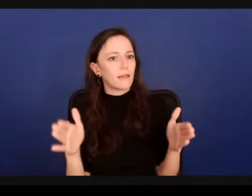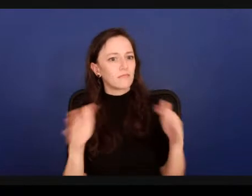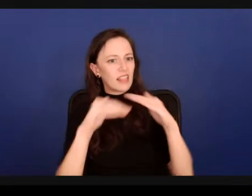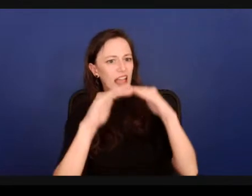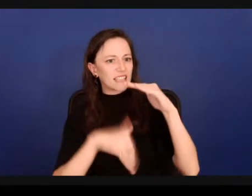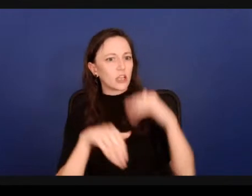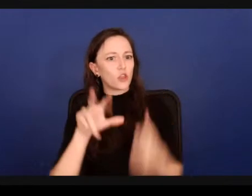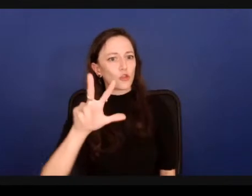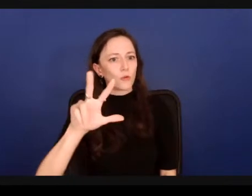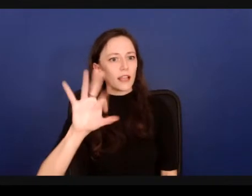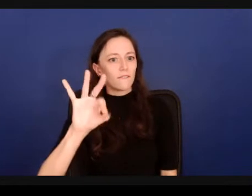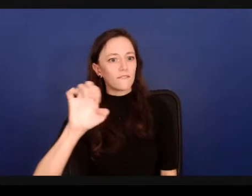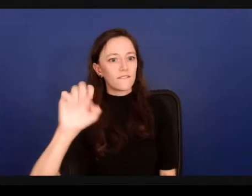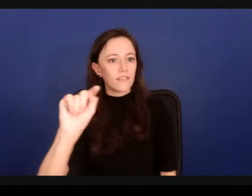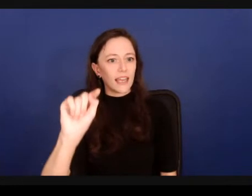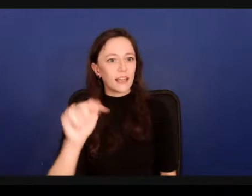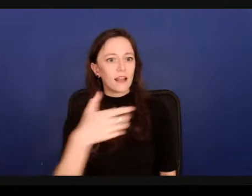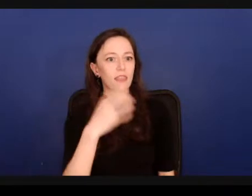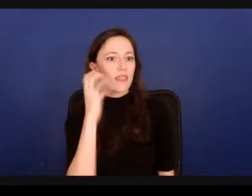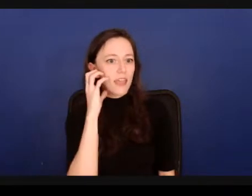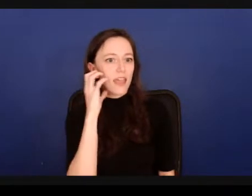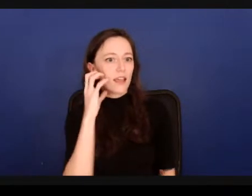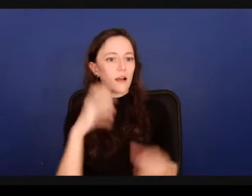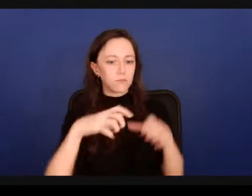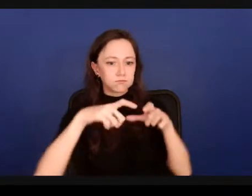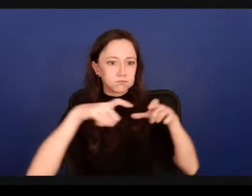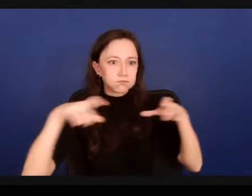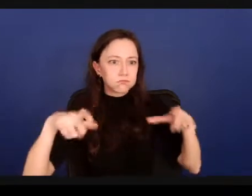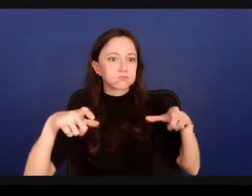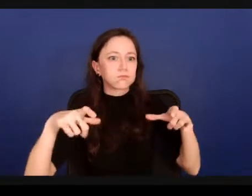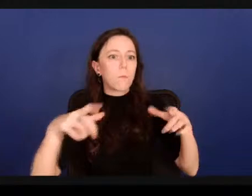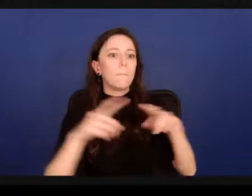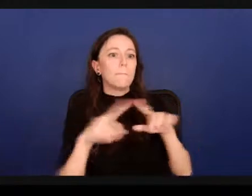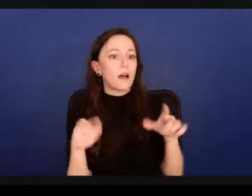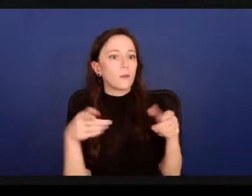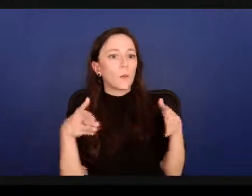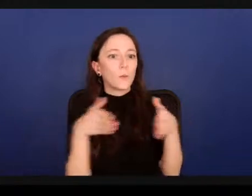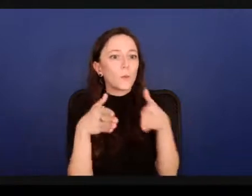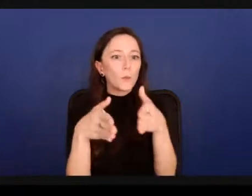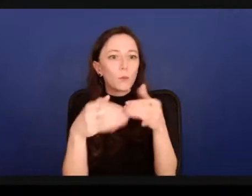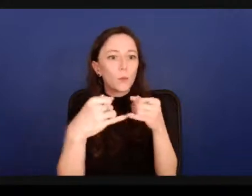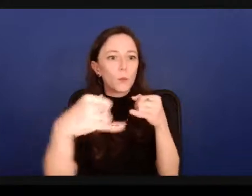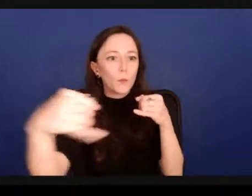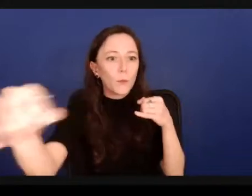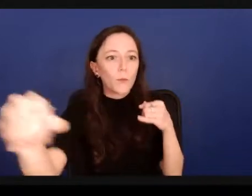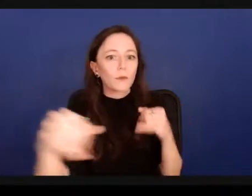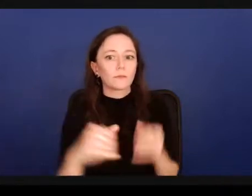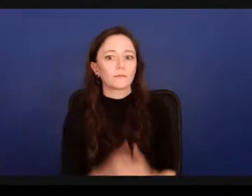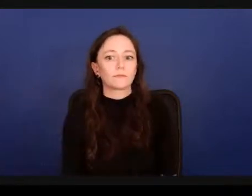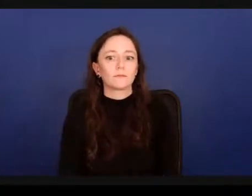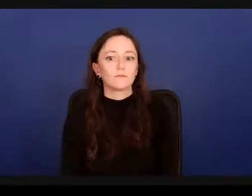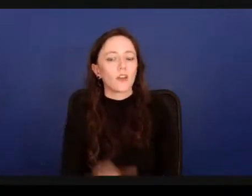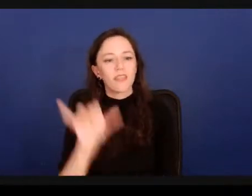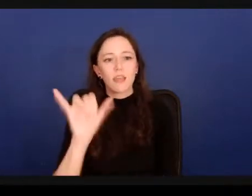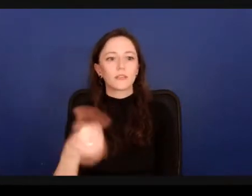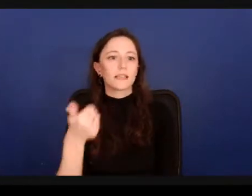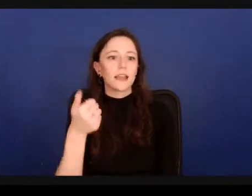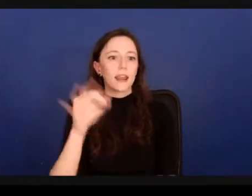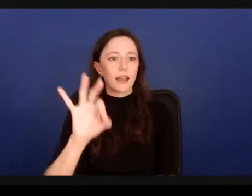you of 74. So that's a 74 eruption. In the end, we did not have